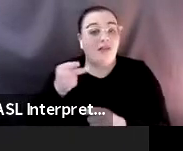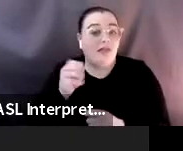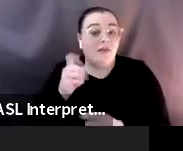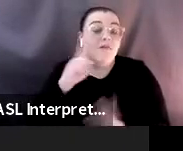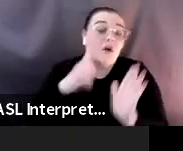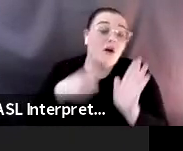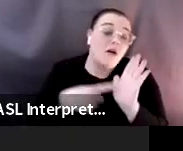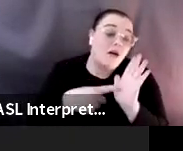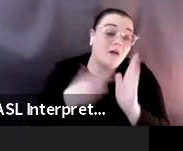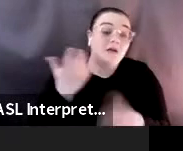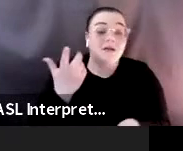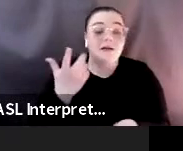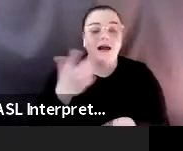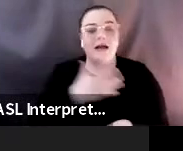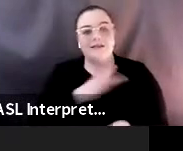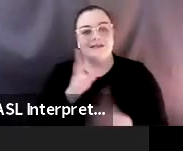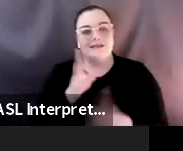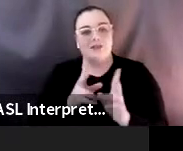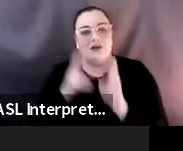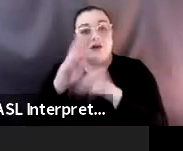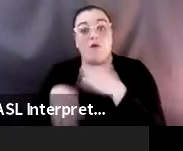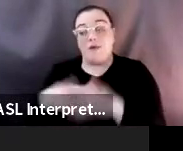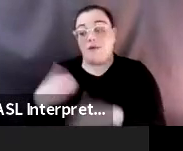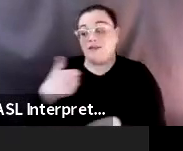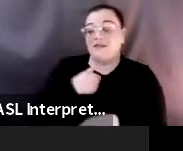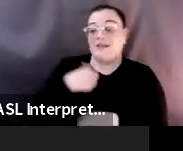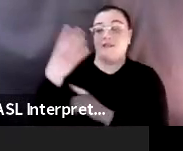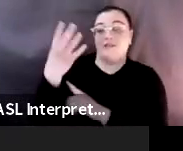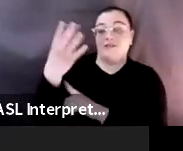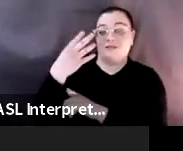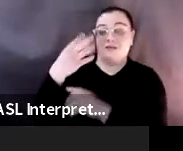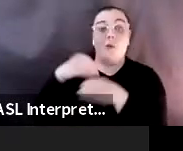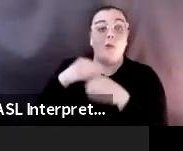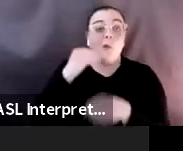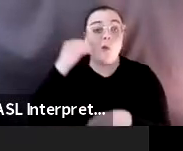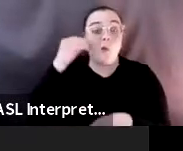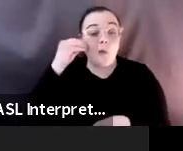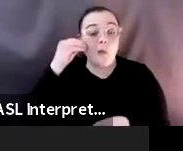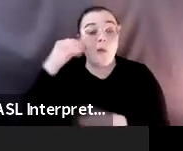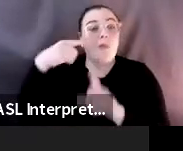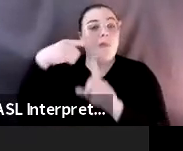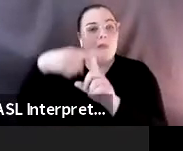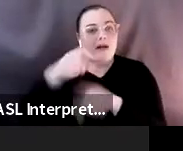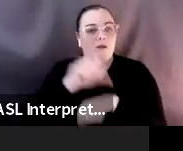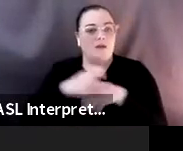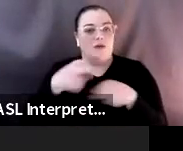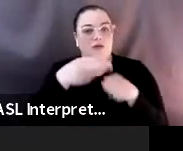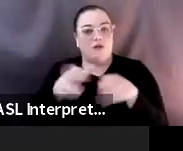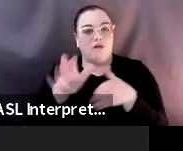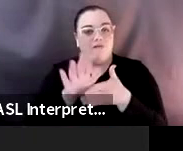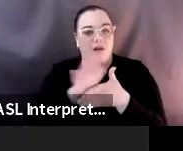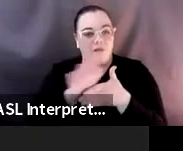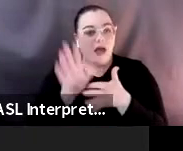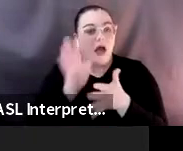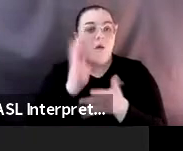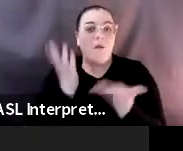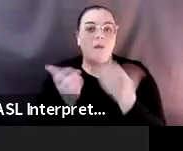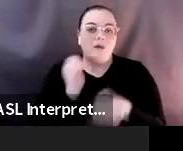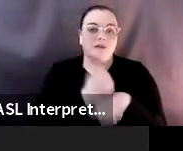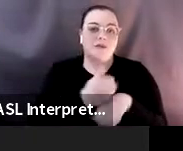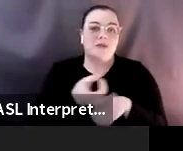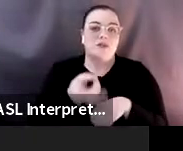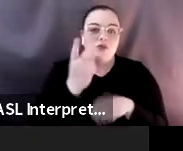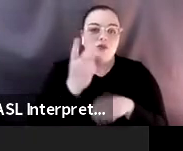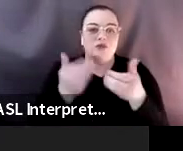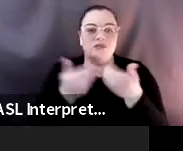if I knew that I tend to edit all my self-tapes at home, but I'm also editing a short film that I'm working on, I would probably have two different libraries.